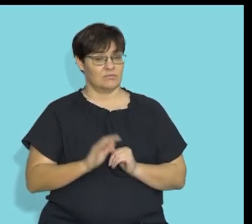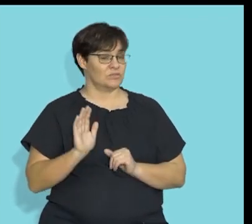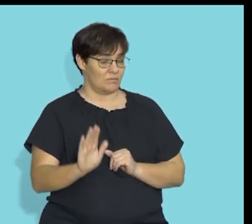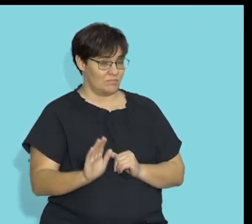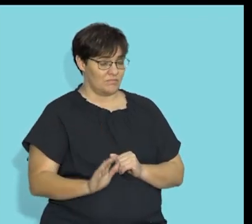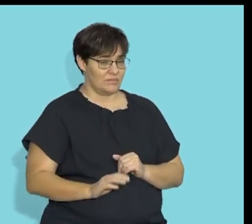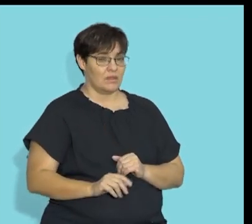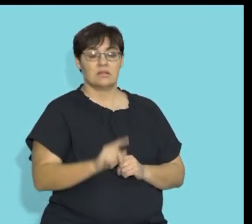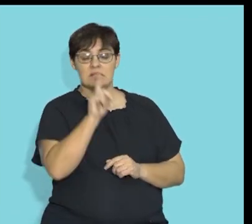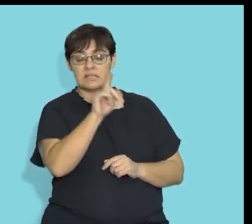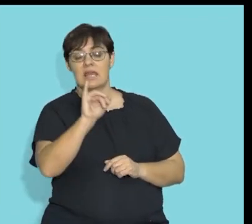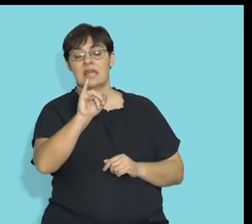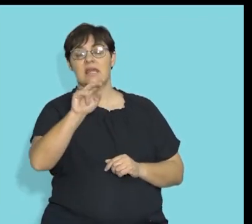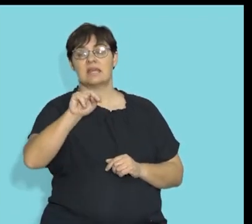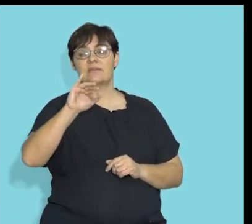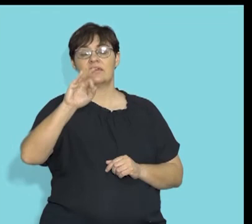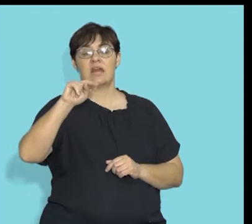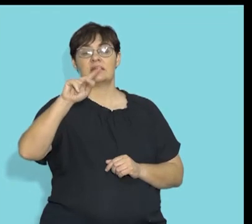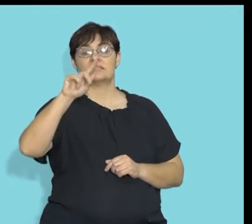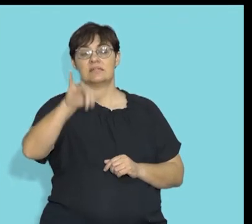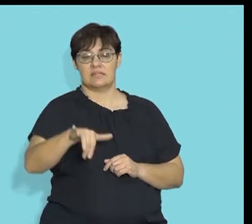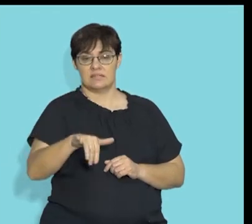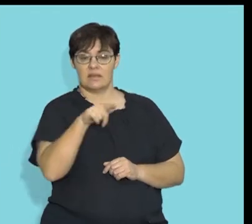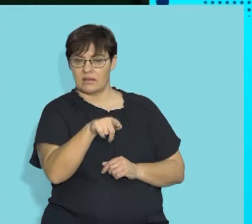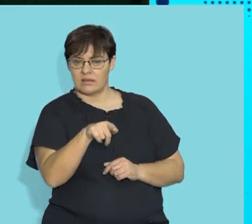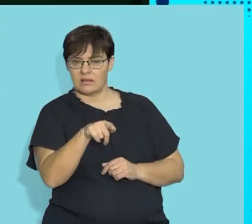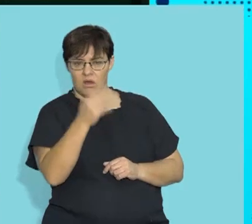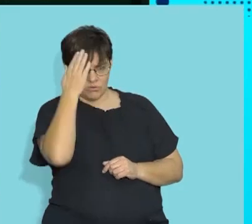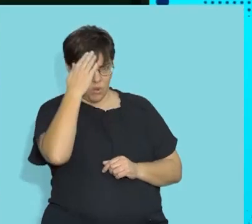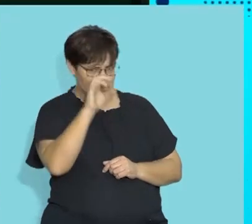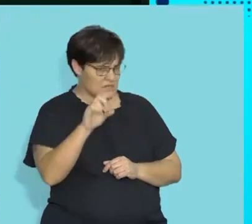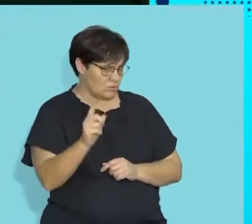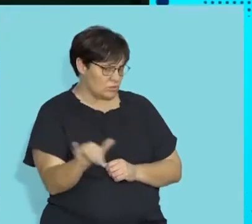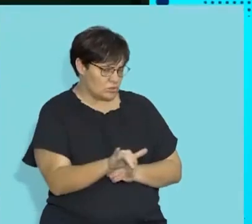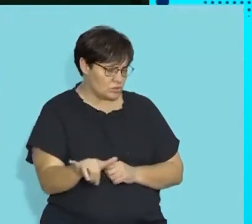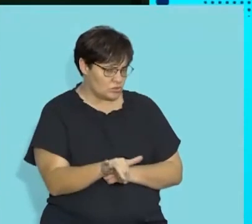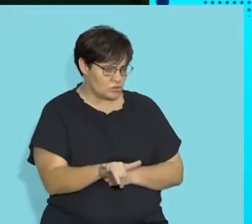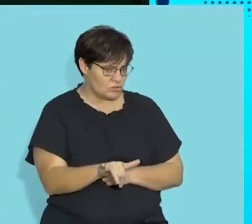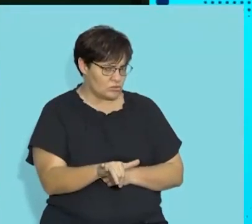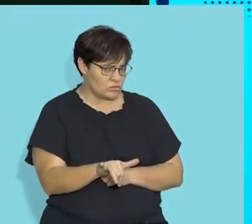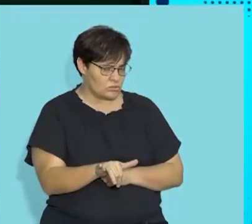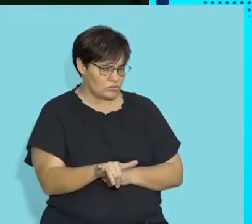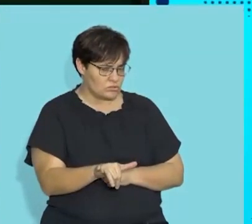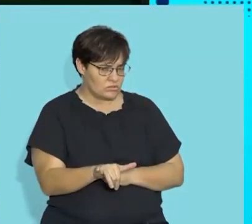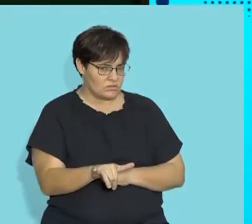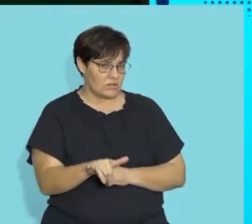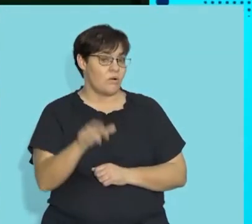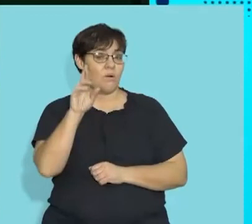Let's stop right there. The second I see the word infinity, what type of series do you think this is going to be?